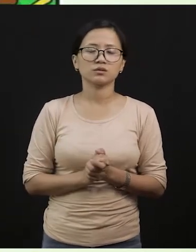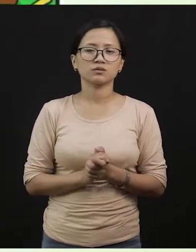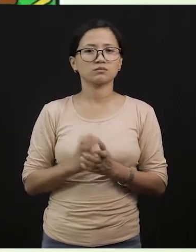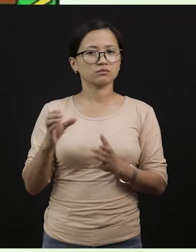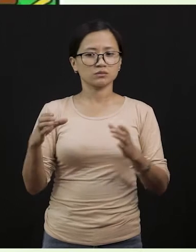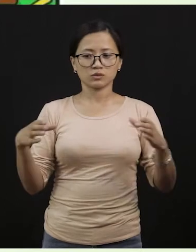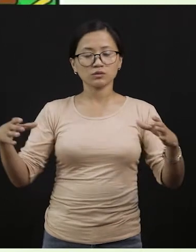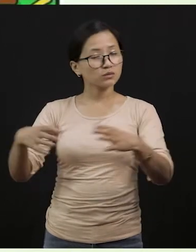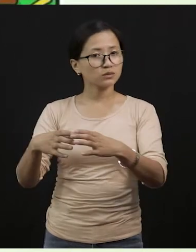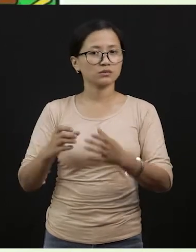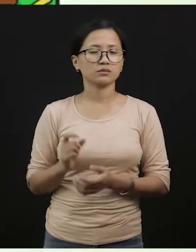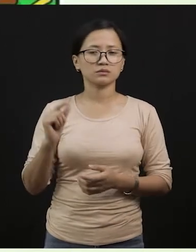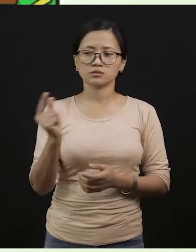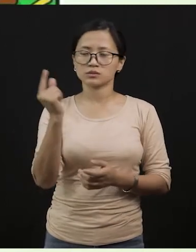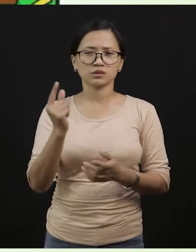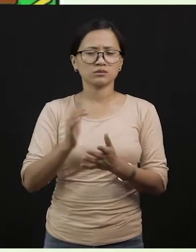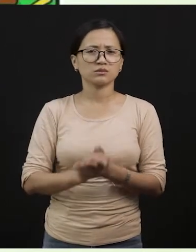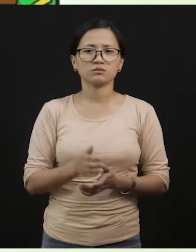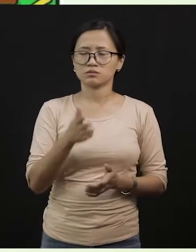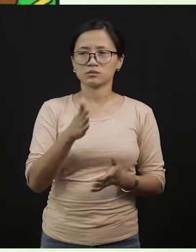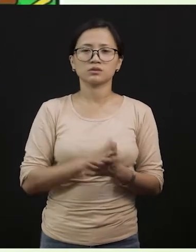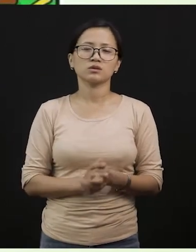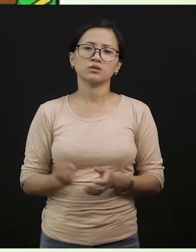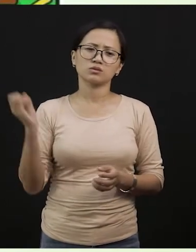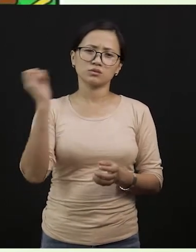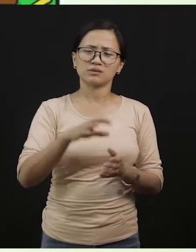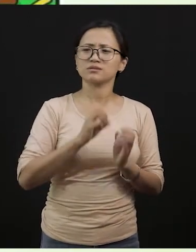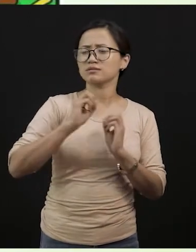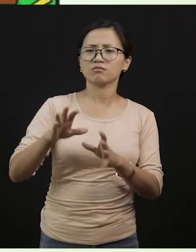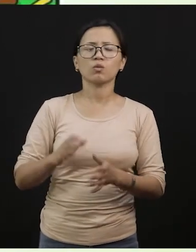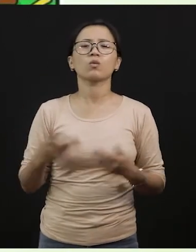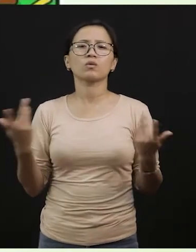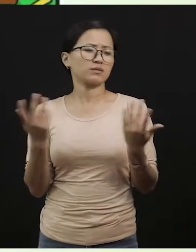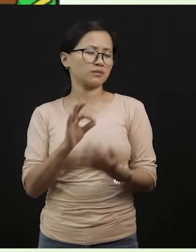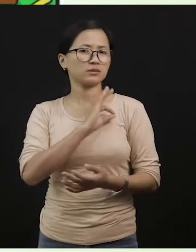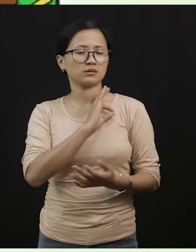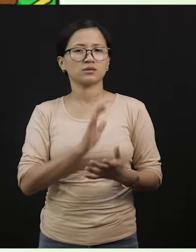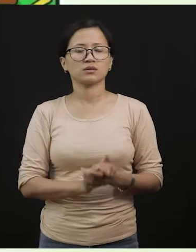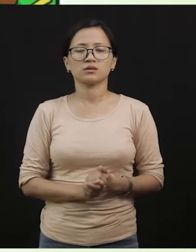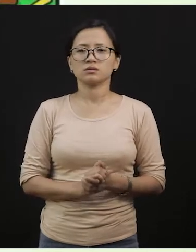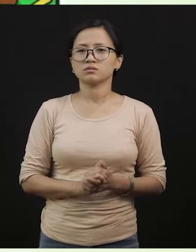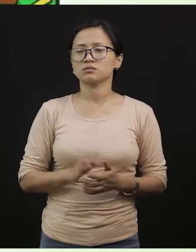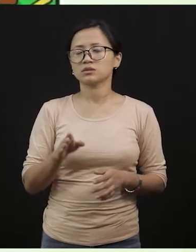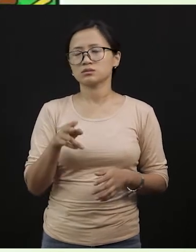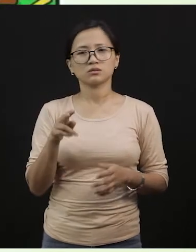the dustbin, throwing things everywhere they like, or throwing it into the drainage, or throwing on the roadside because there is